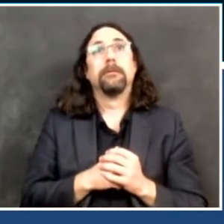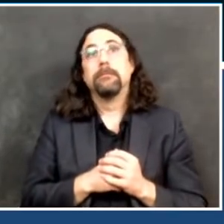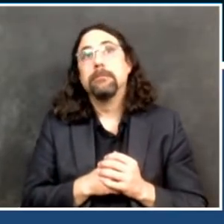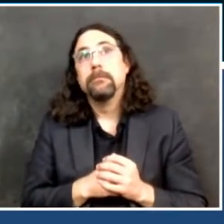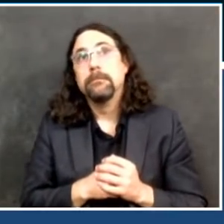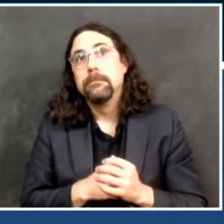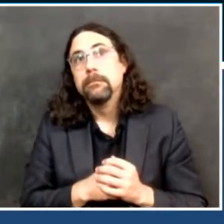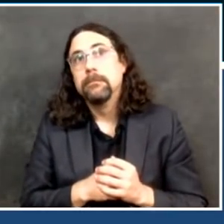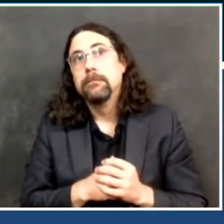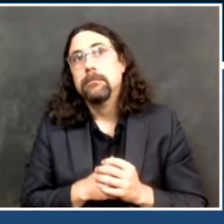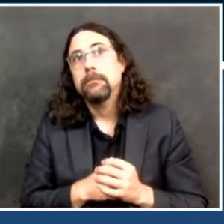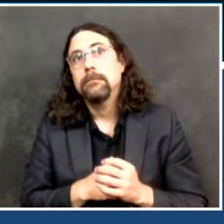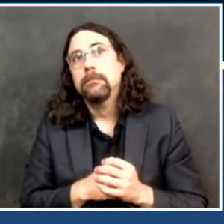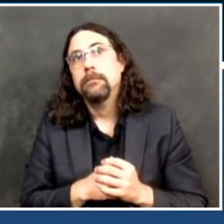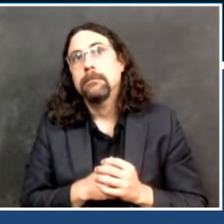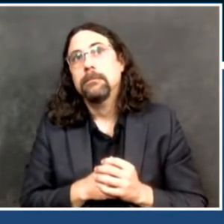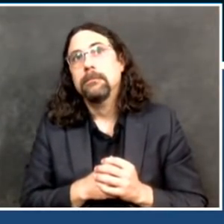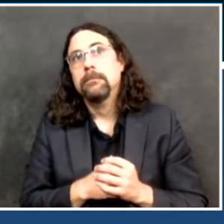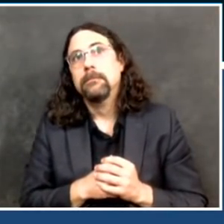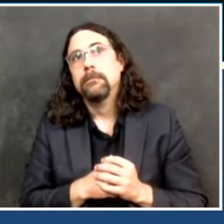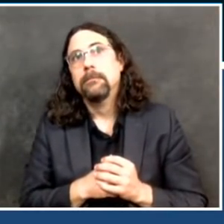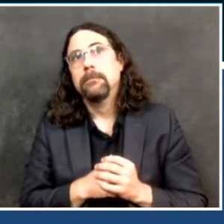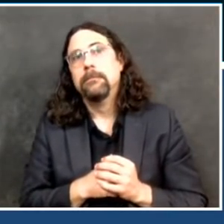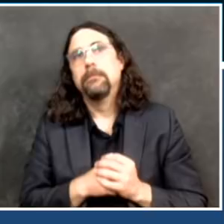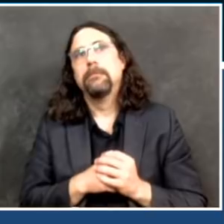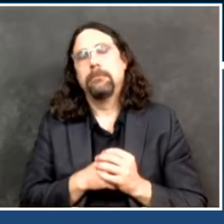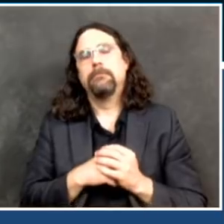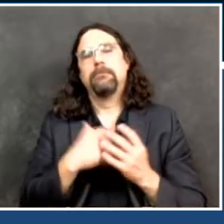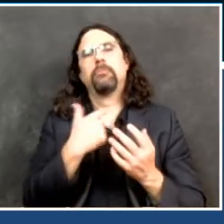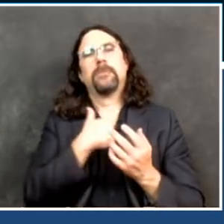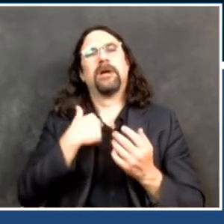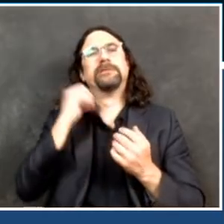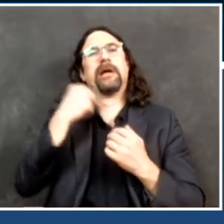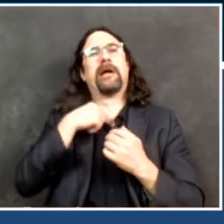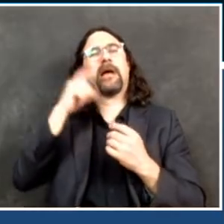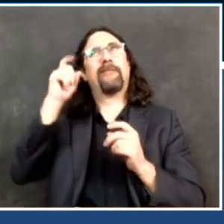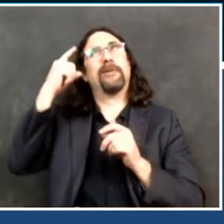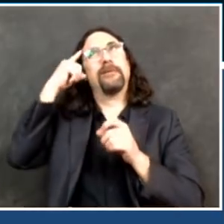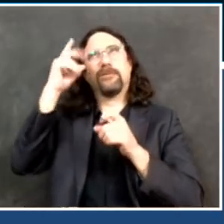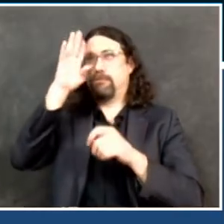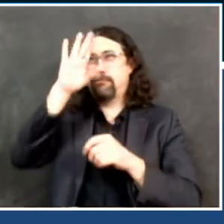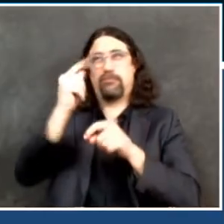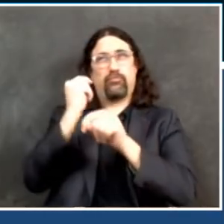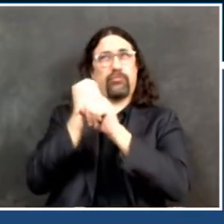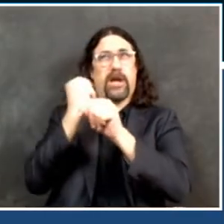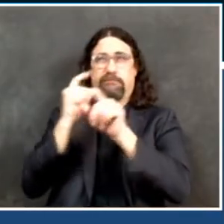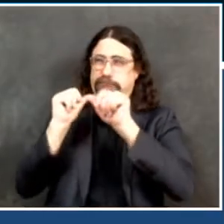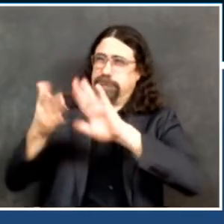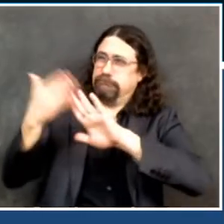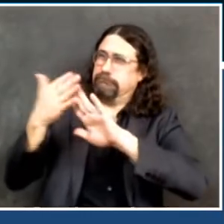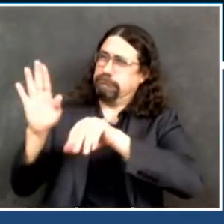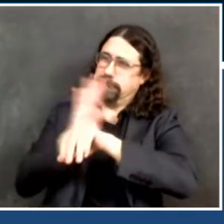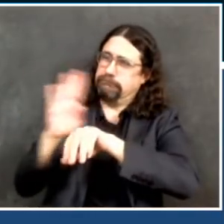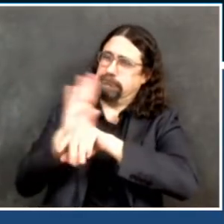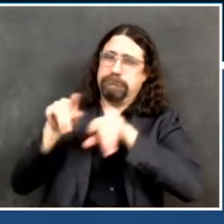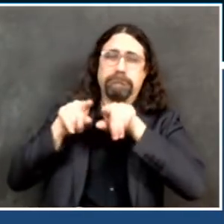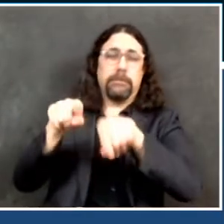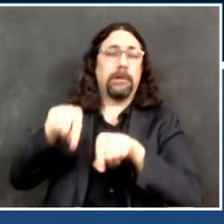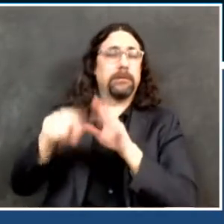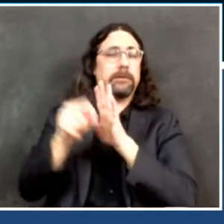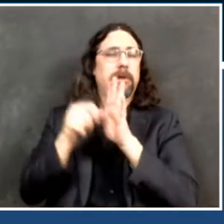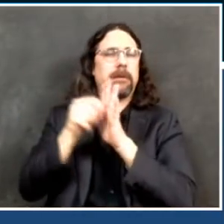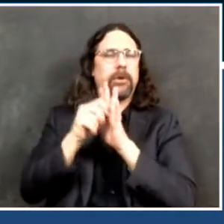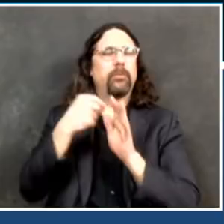We need to be partners, though. So federal food aid will be critical going forward. Having the amount of benefits